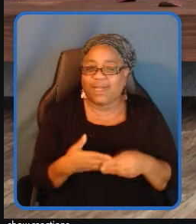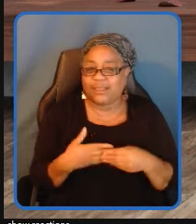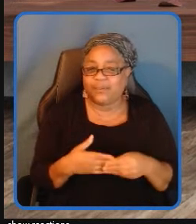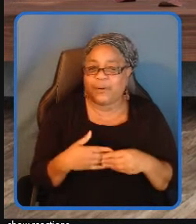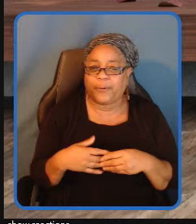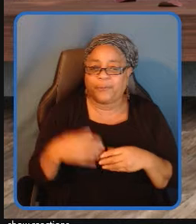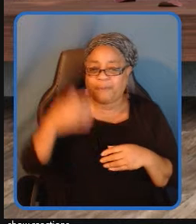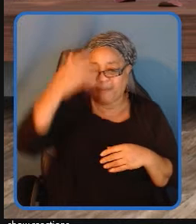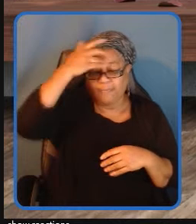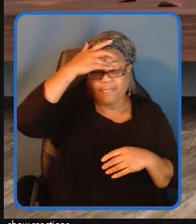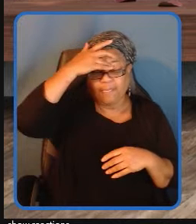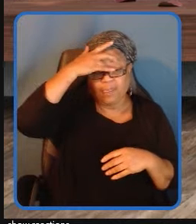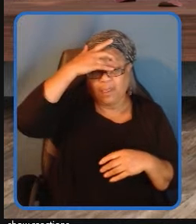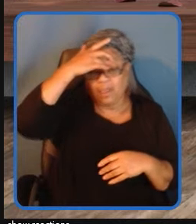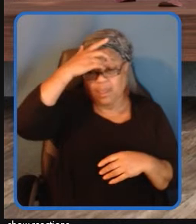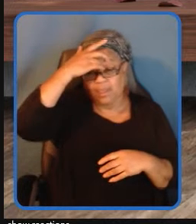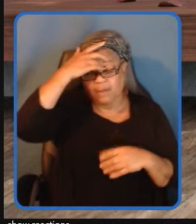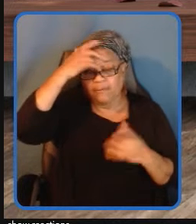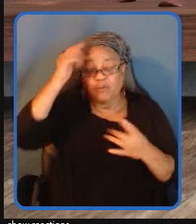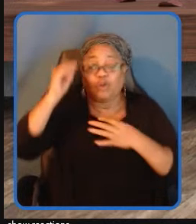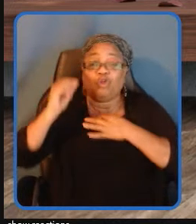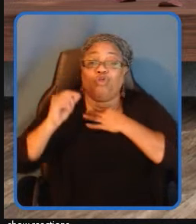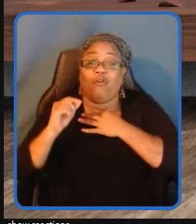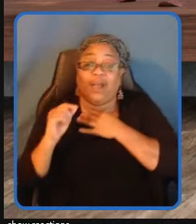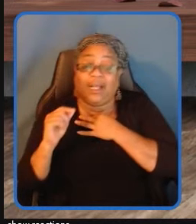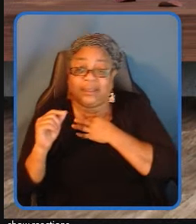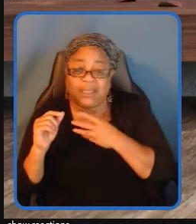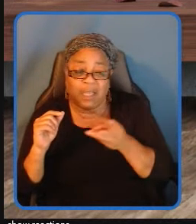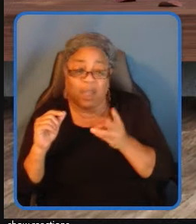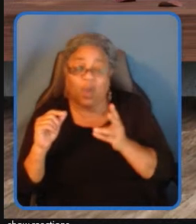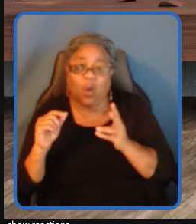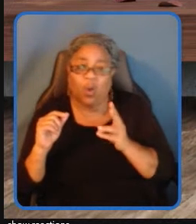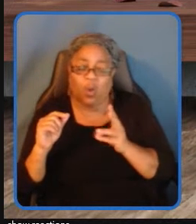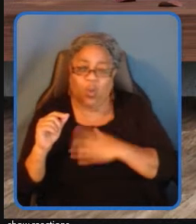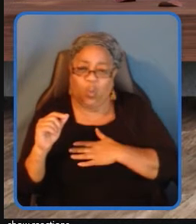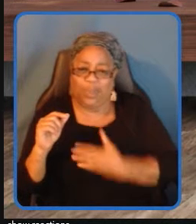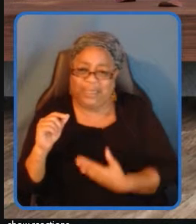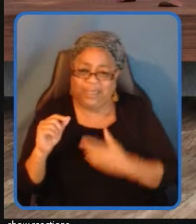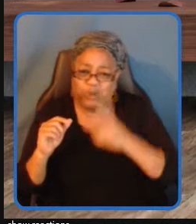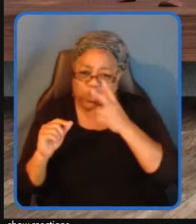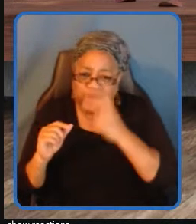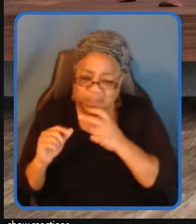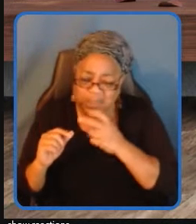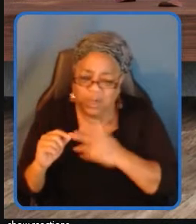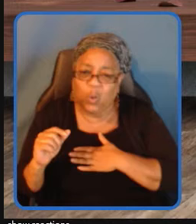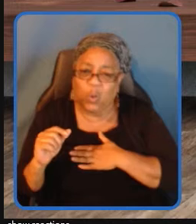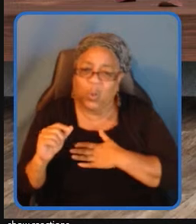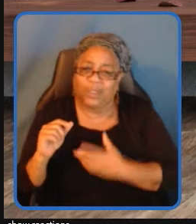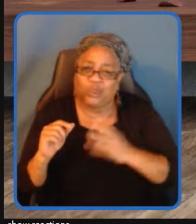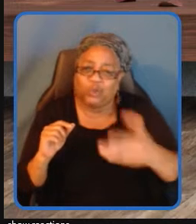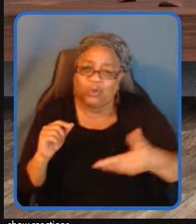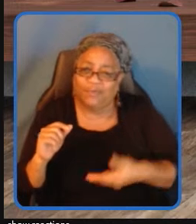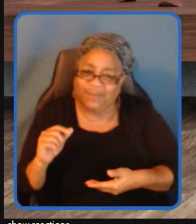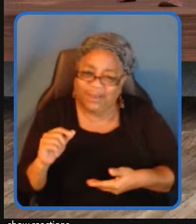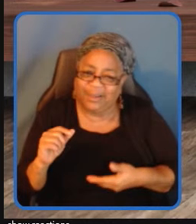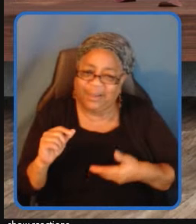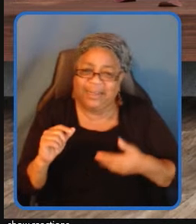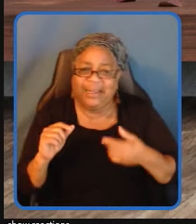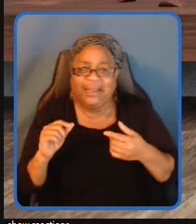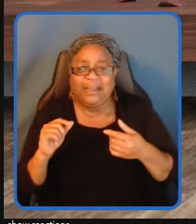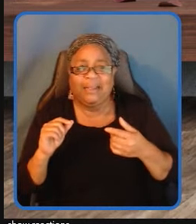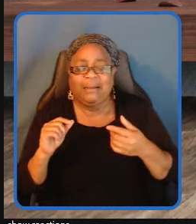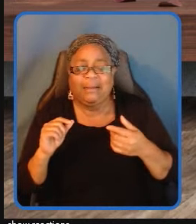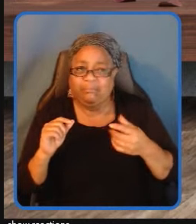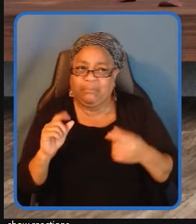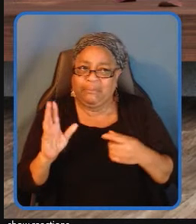that this sort of curiosity, willingness to listen, willing to invite, I think something, but I might be